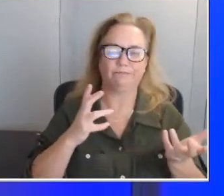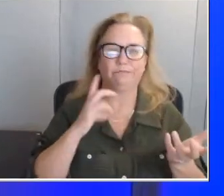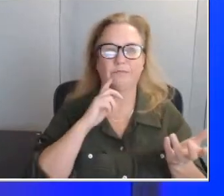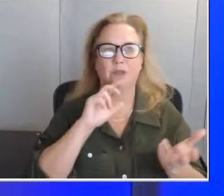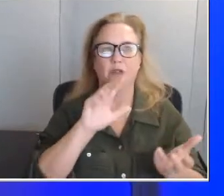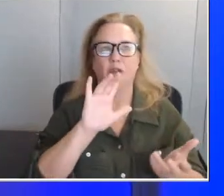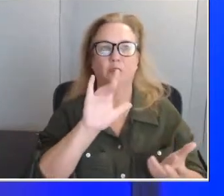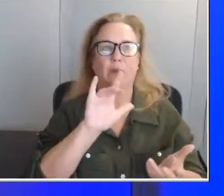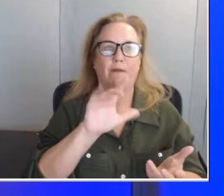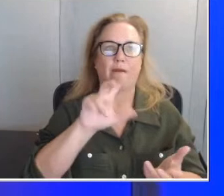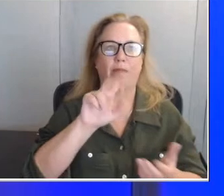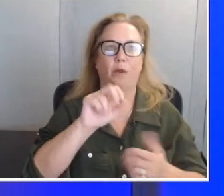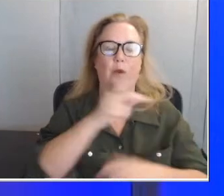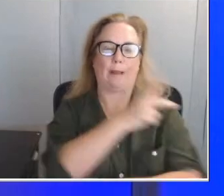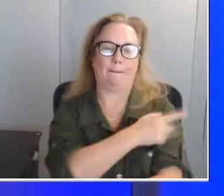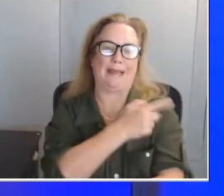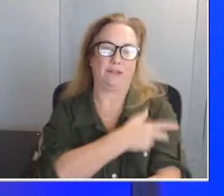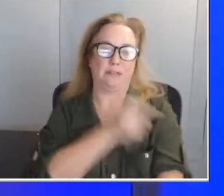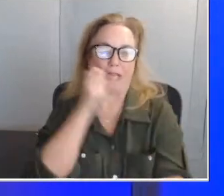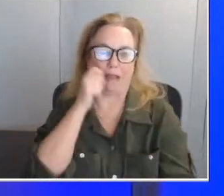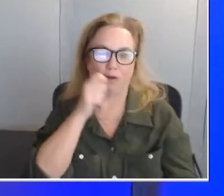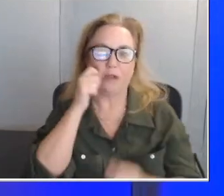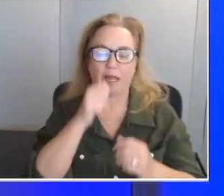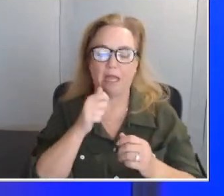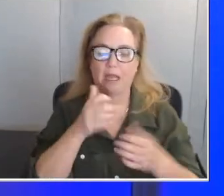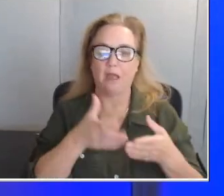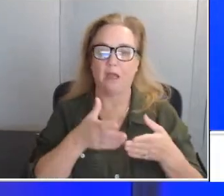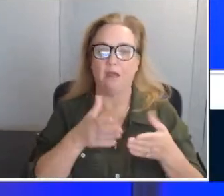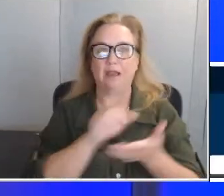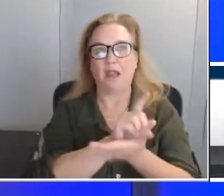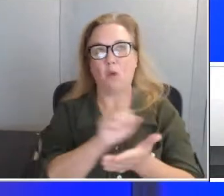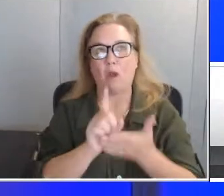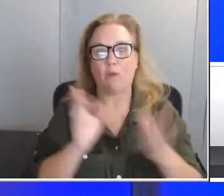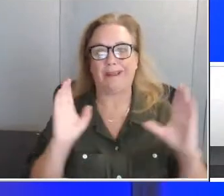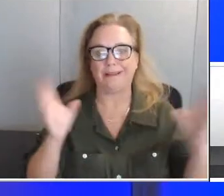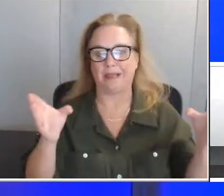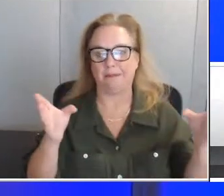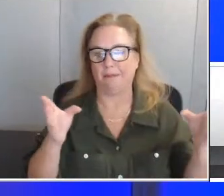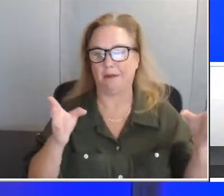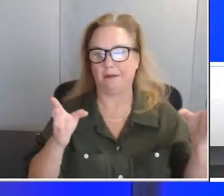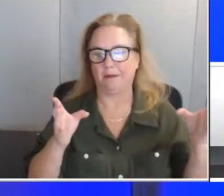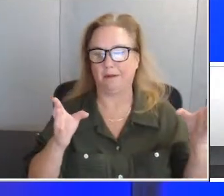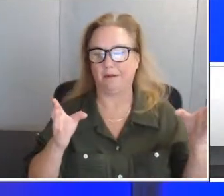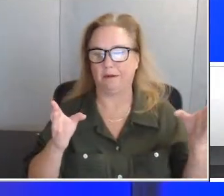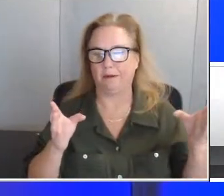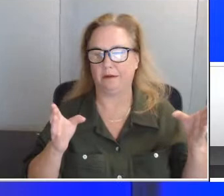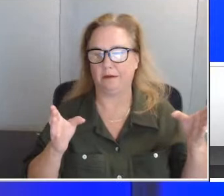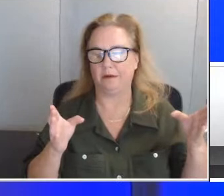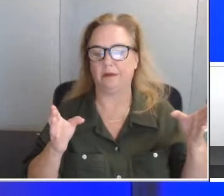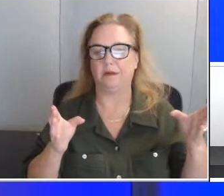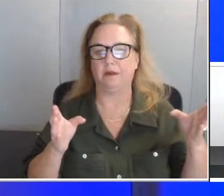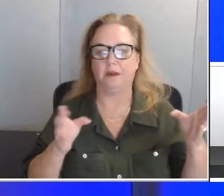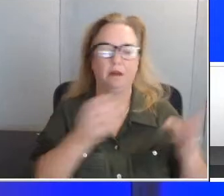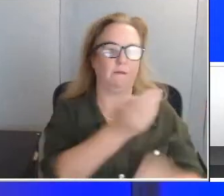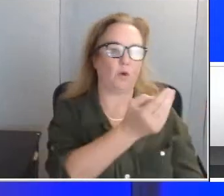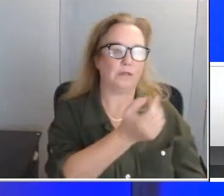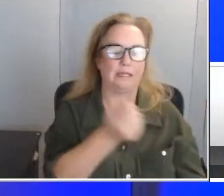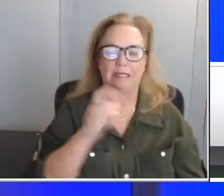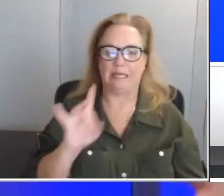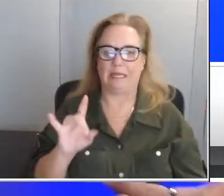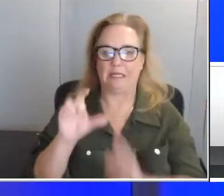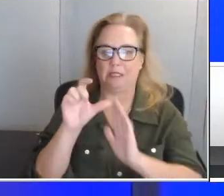patients per day. And then over the course of a week, there could be anywhere from 14 to 18